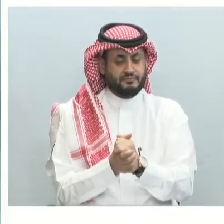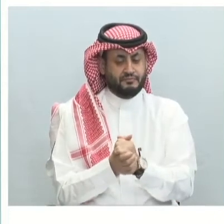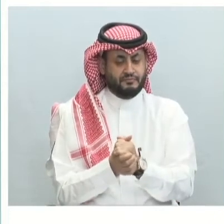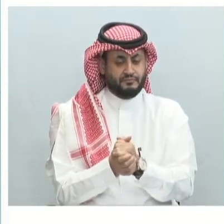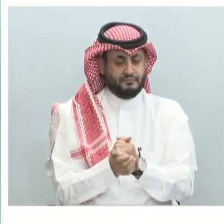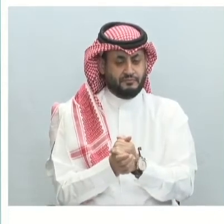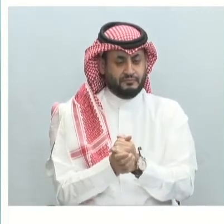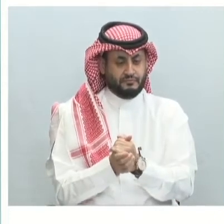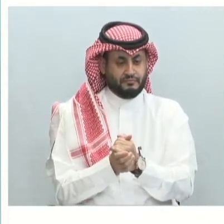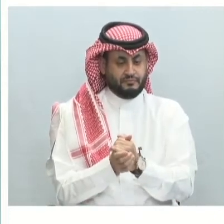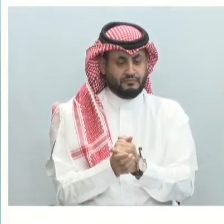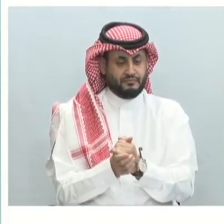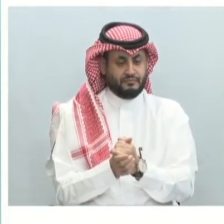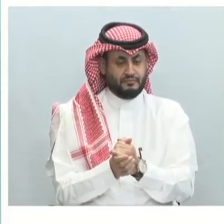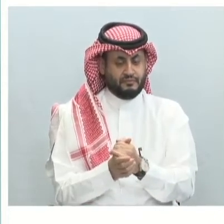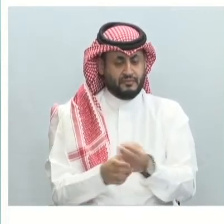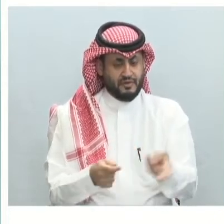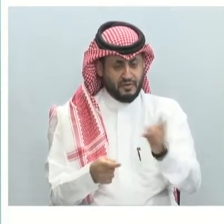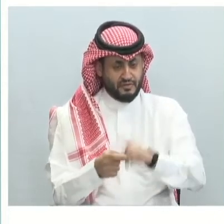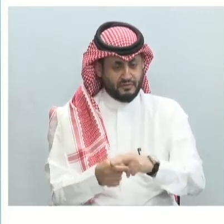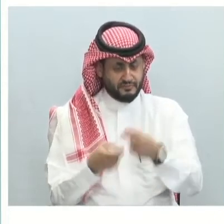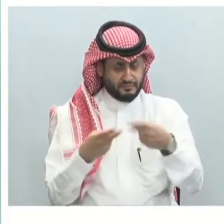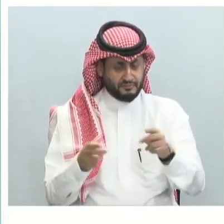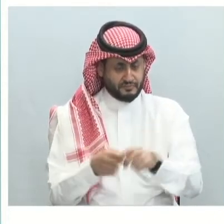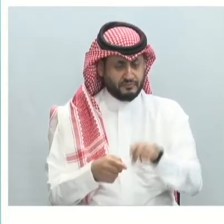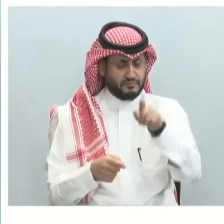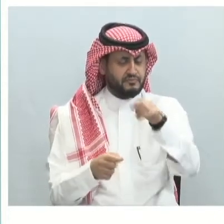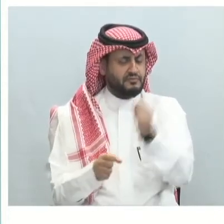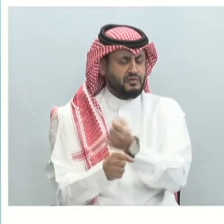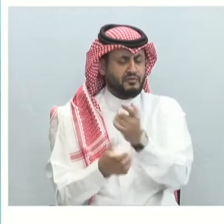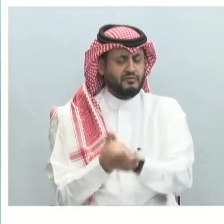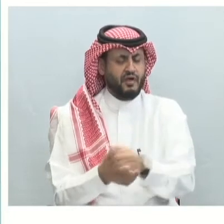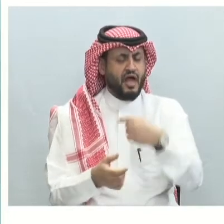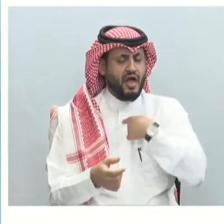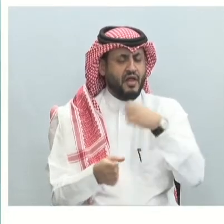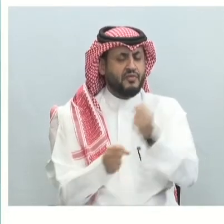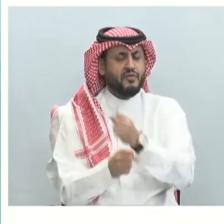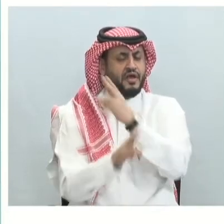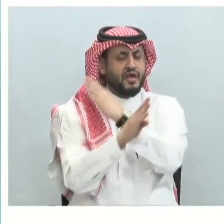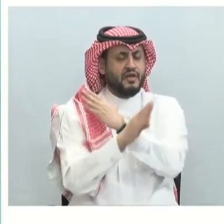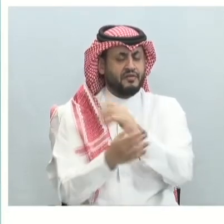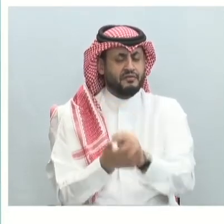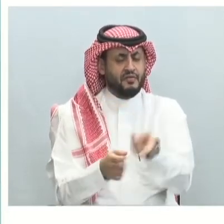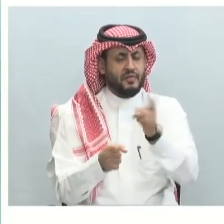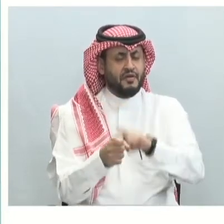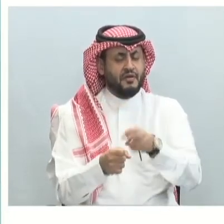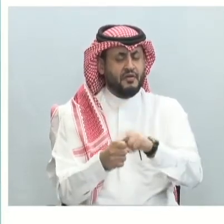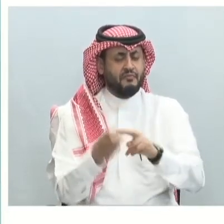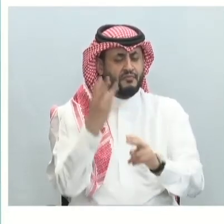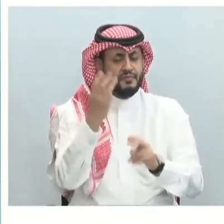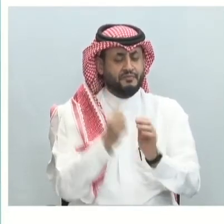chant. What are you doing? What are you doing? I'm doing karate, doing karate, doing